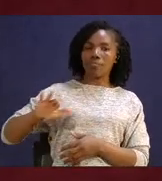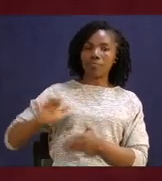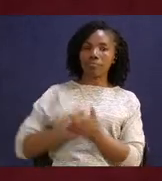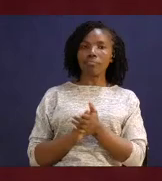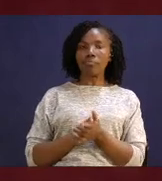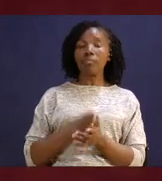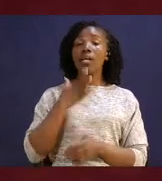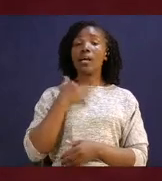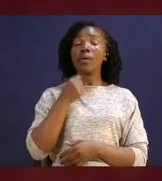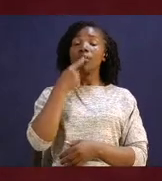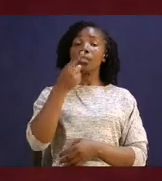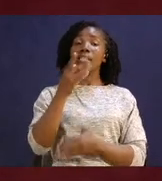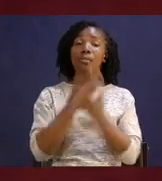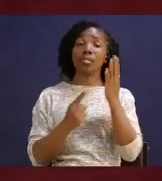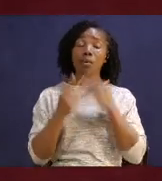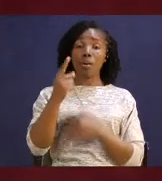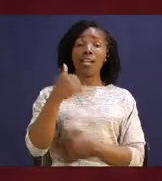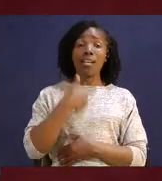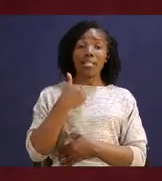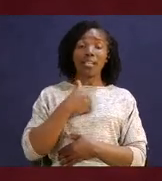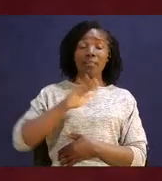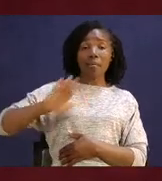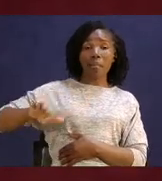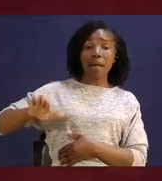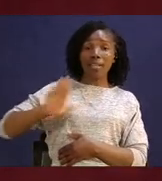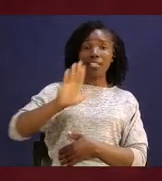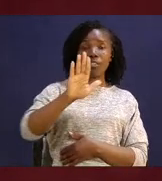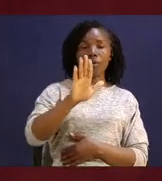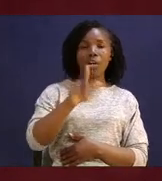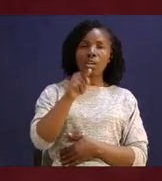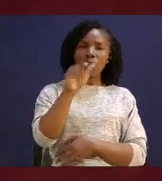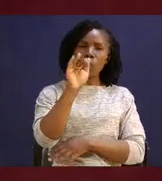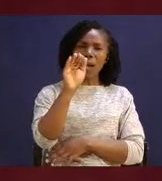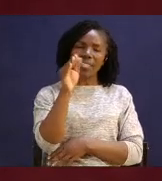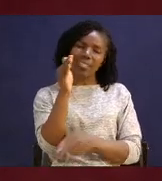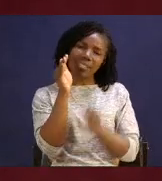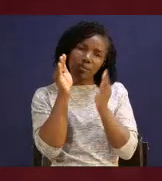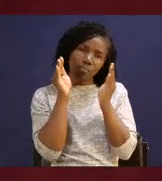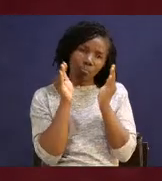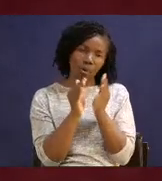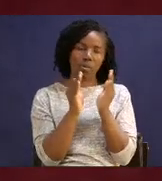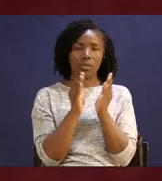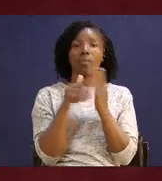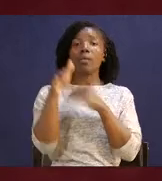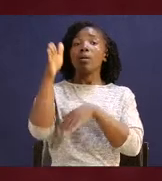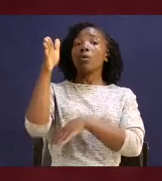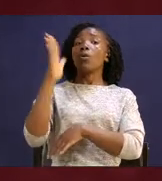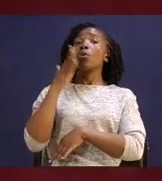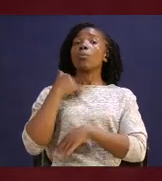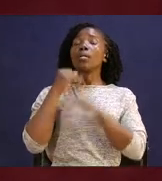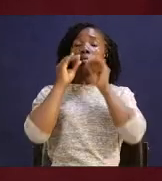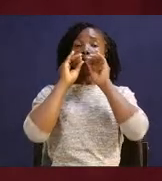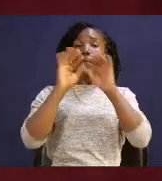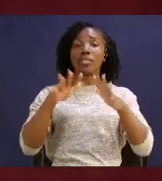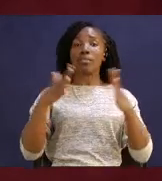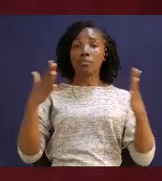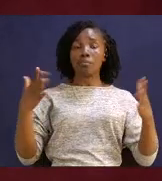Somebody is walking around with their balance. You're asking too small. God wants to bless you